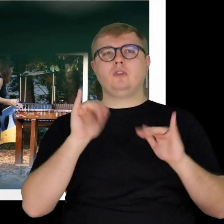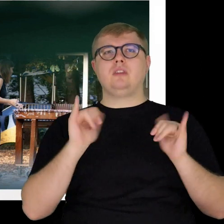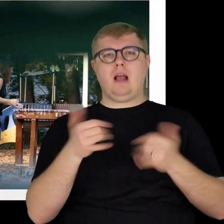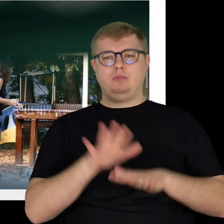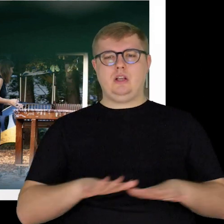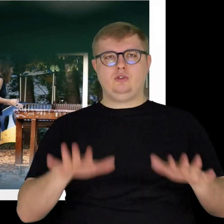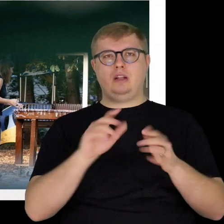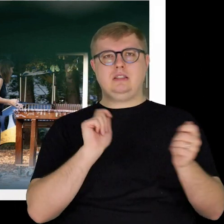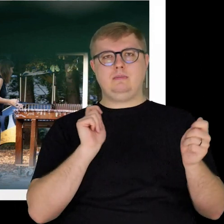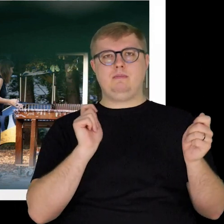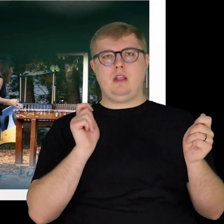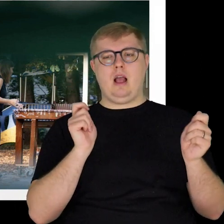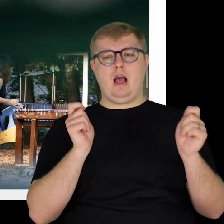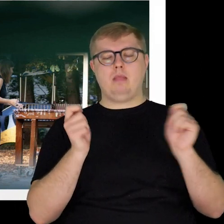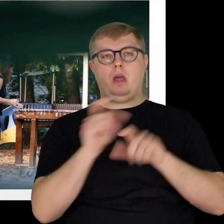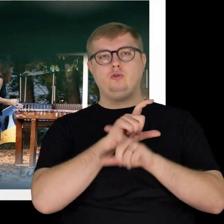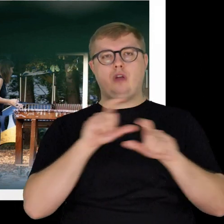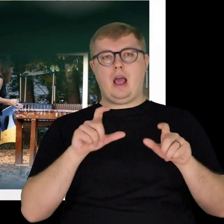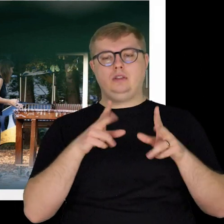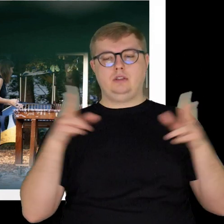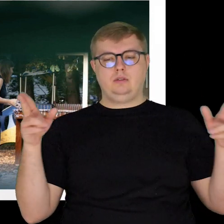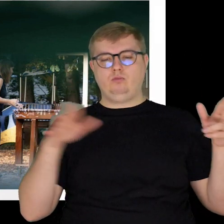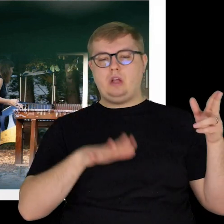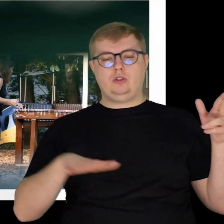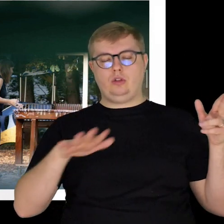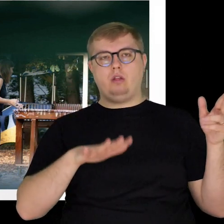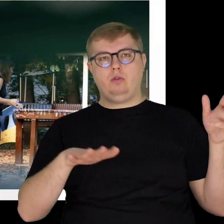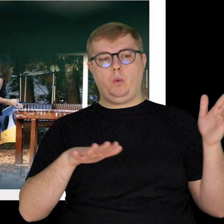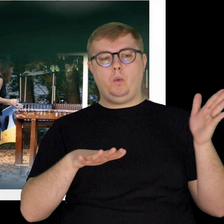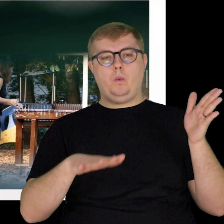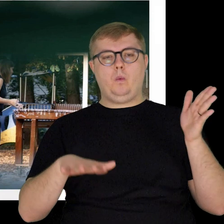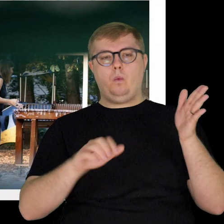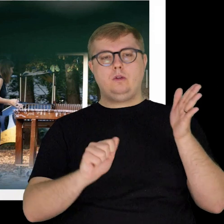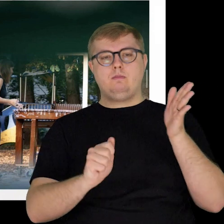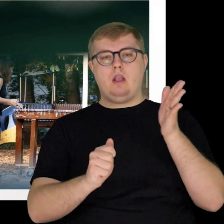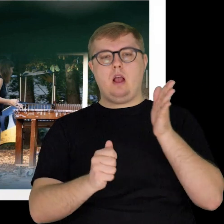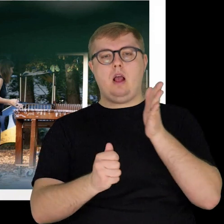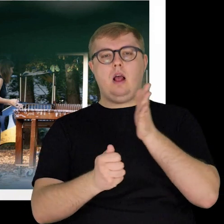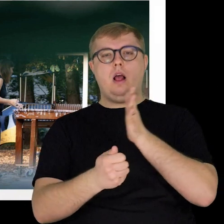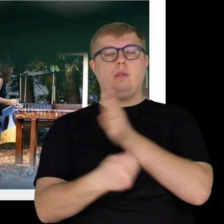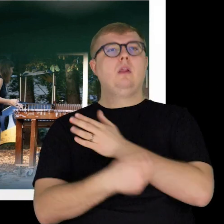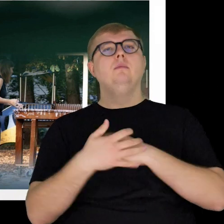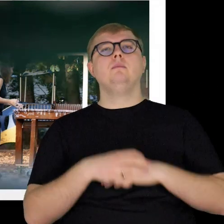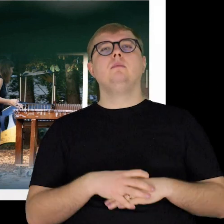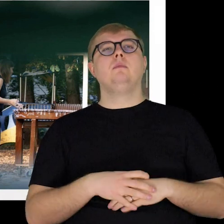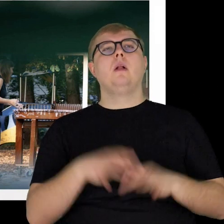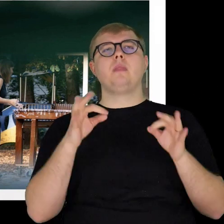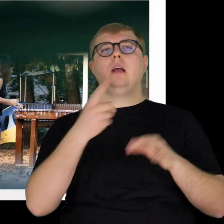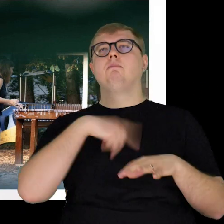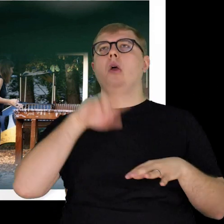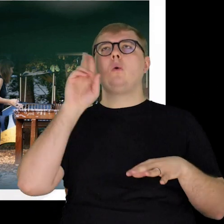time? And before going further, we would like to give you a short definition of what we mean by space-time and